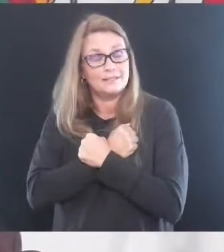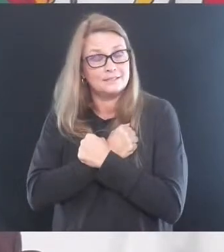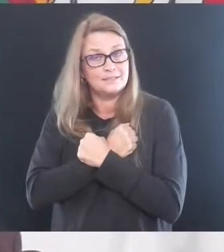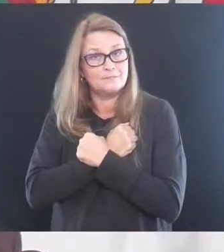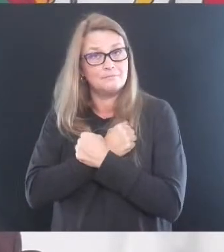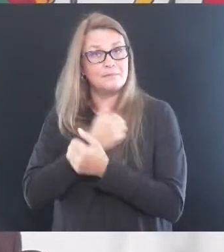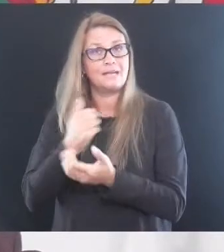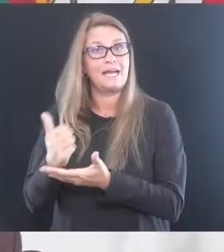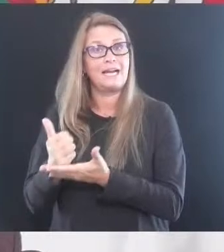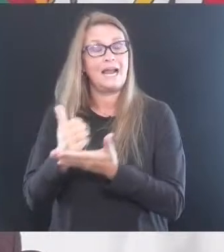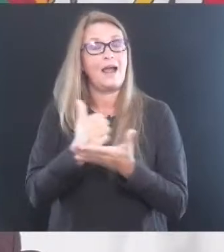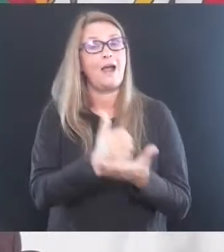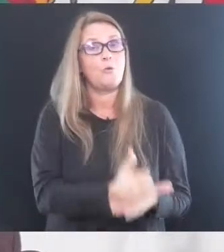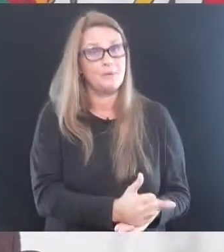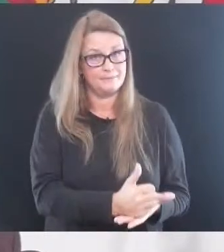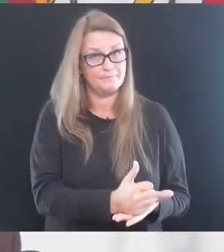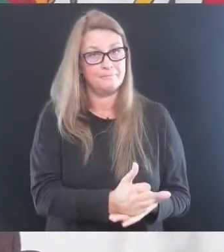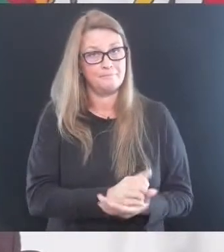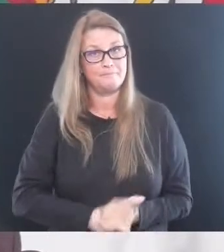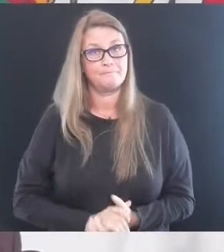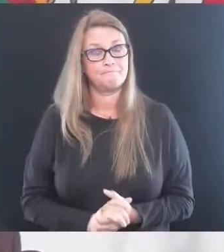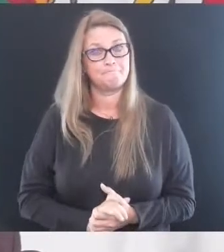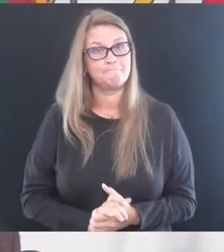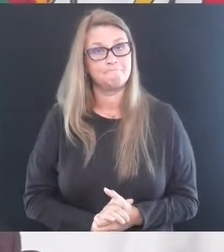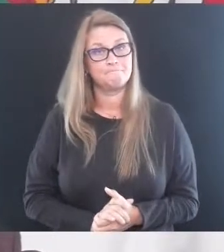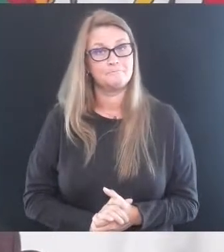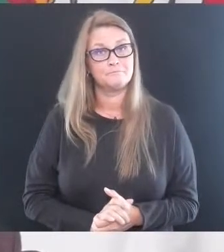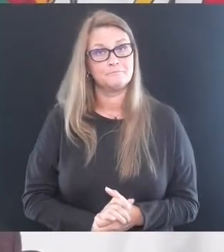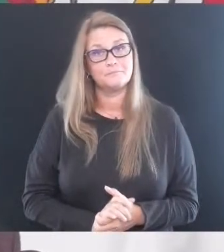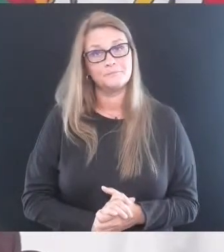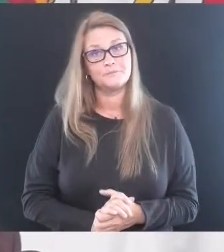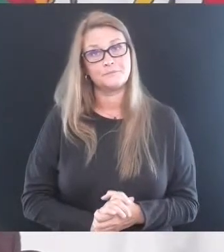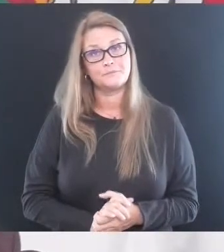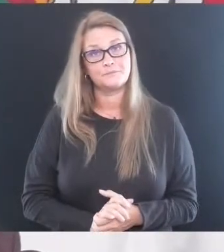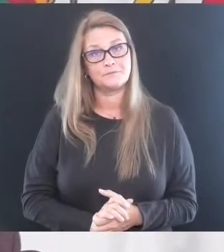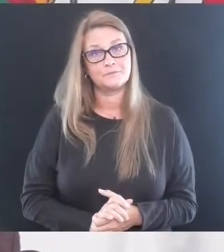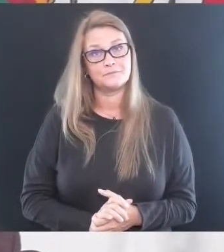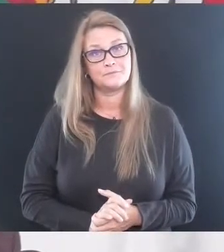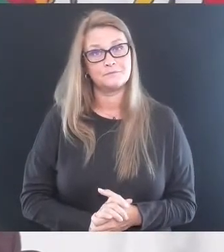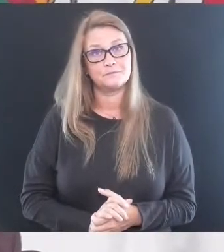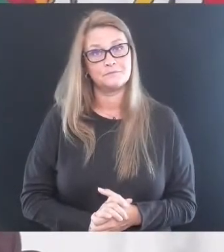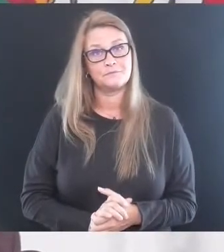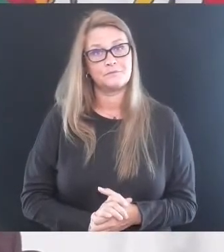there. You know, without question in any way,